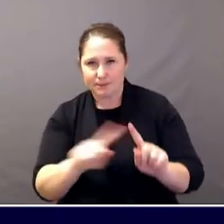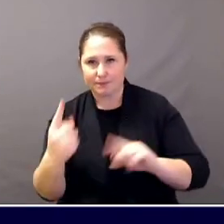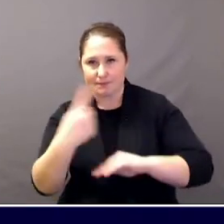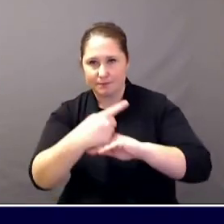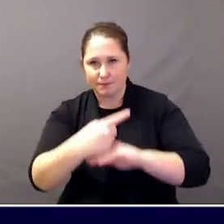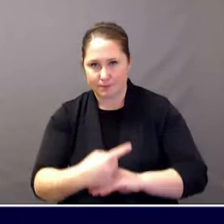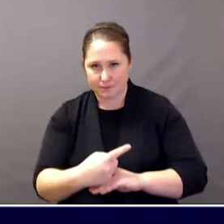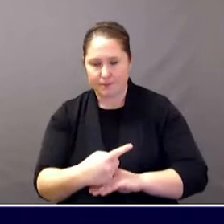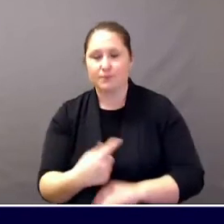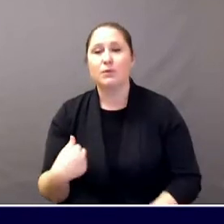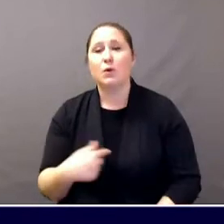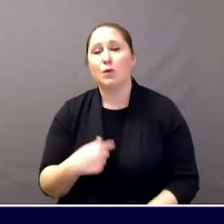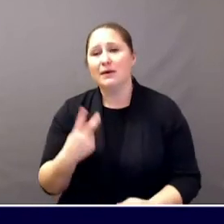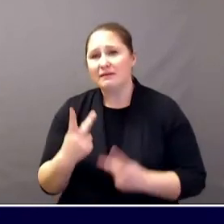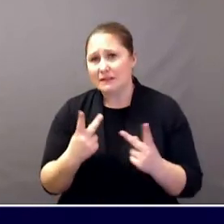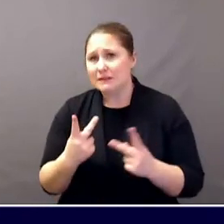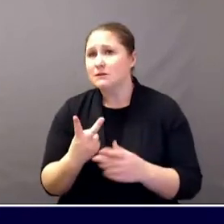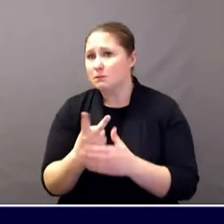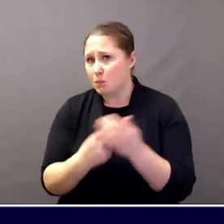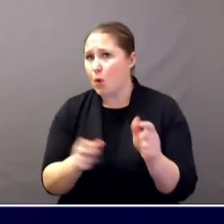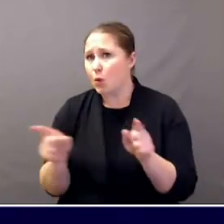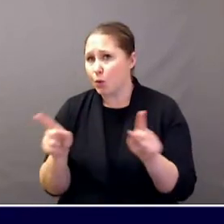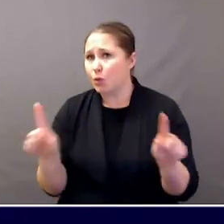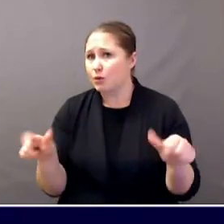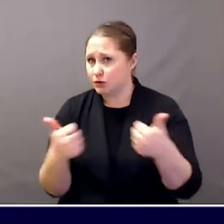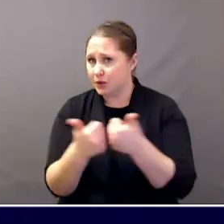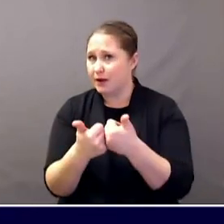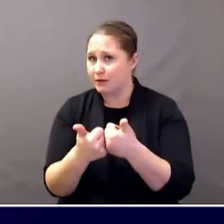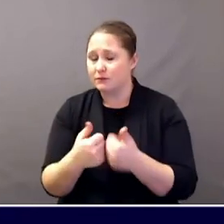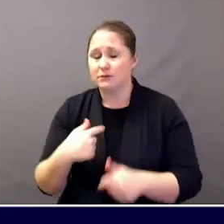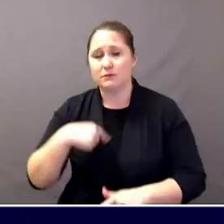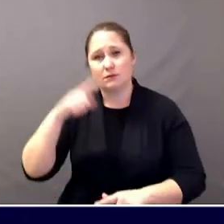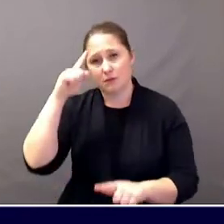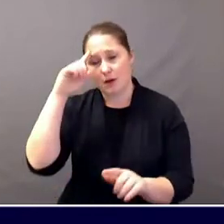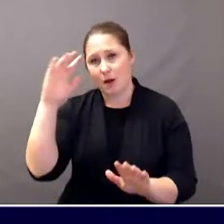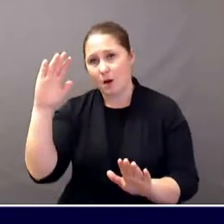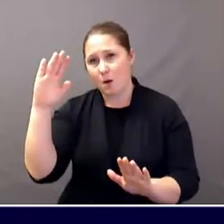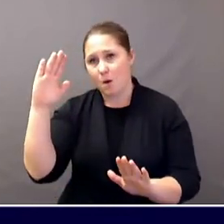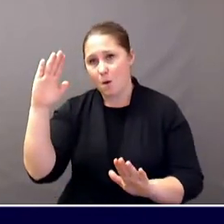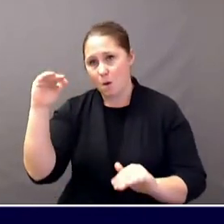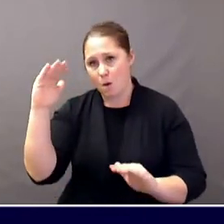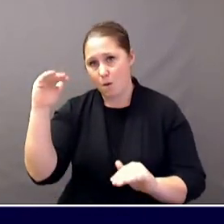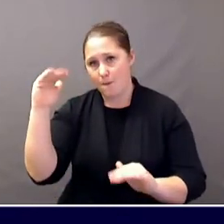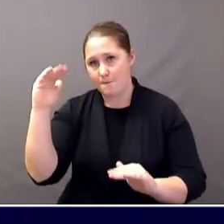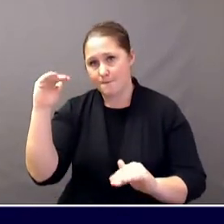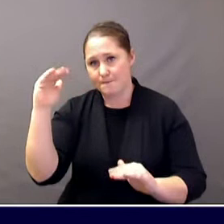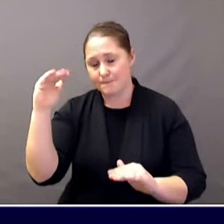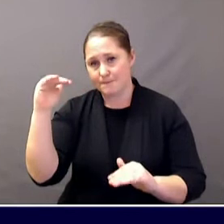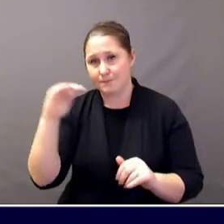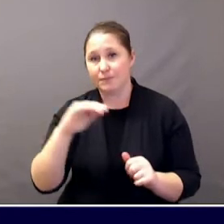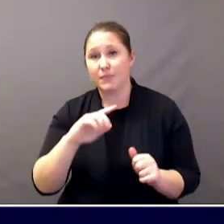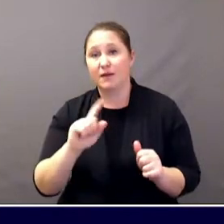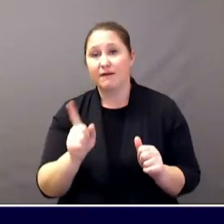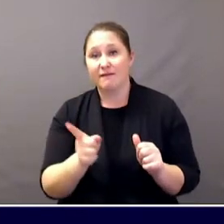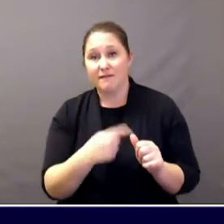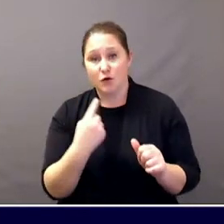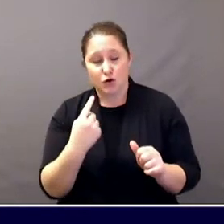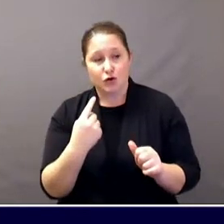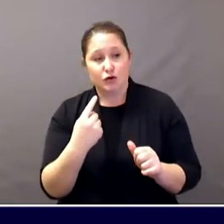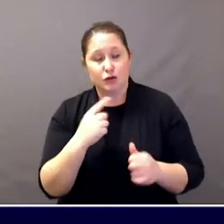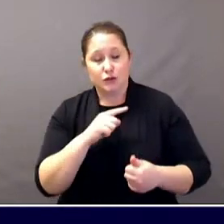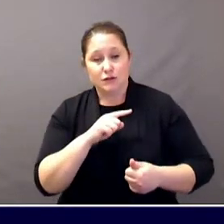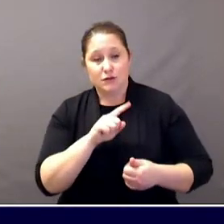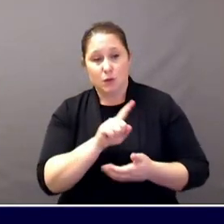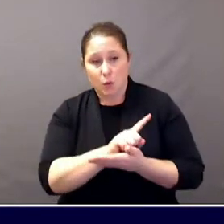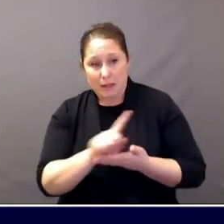think we're seeing a little bit of both, but I'm hoping that now that what I'm hoping were first day, first week growing pains